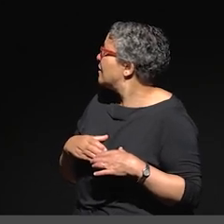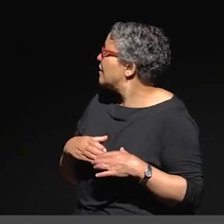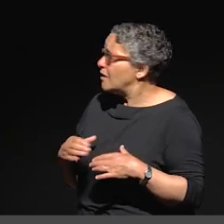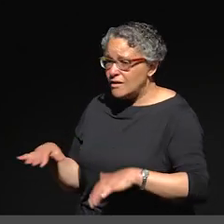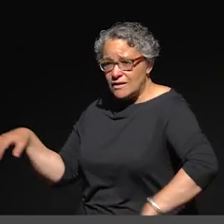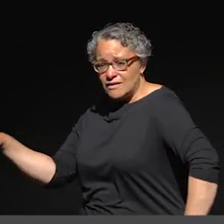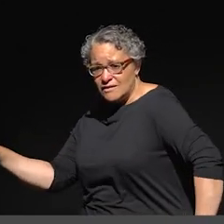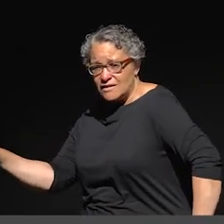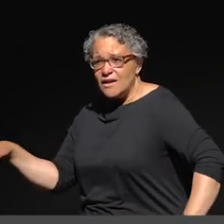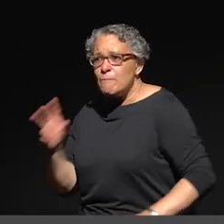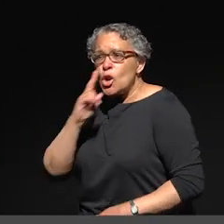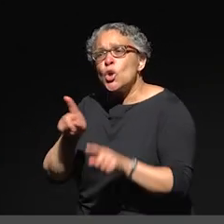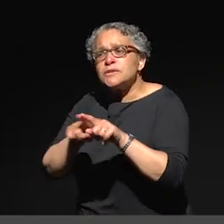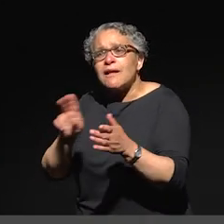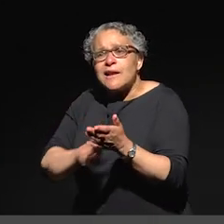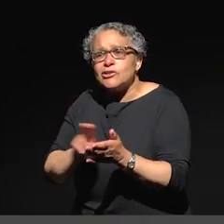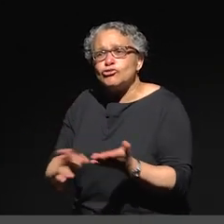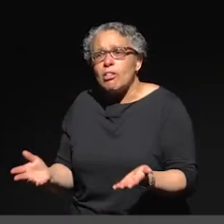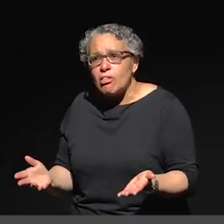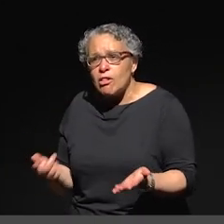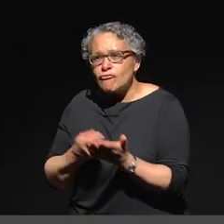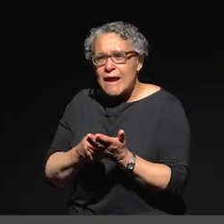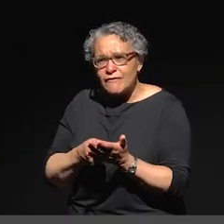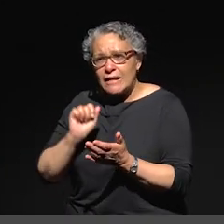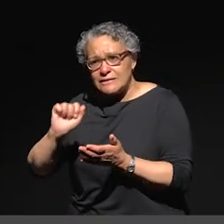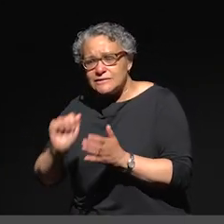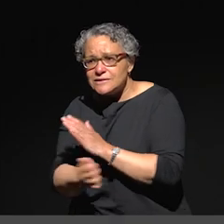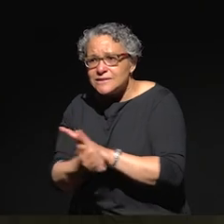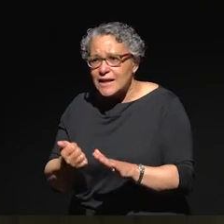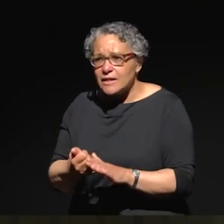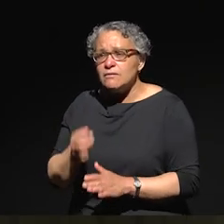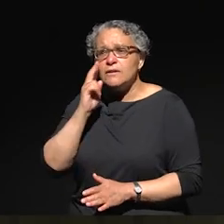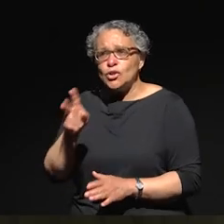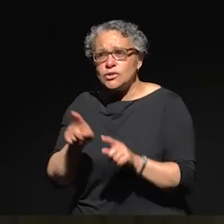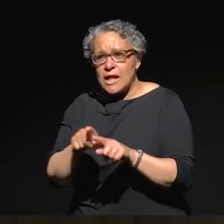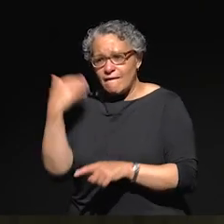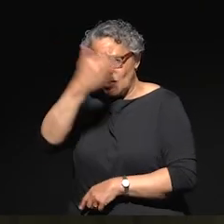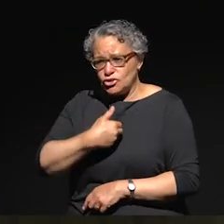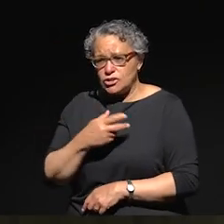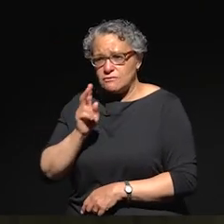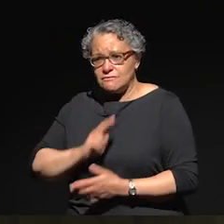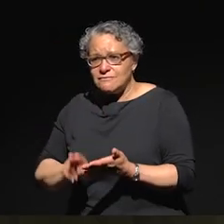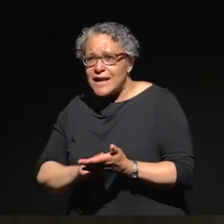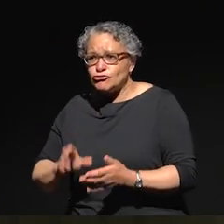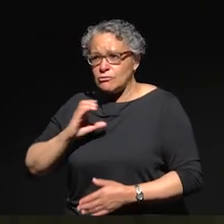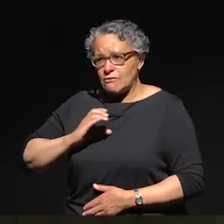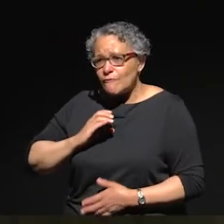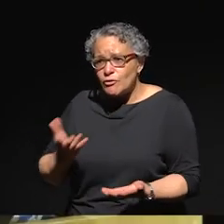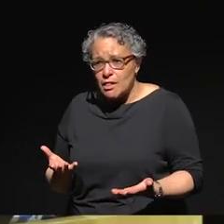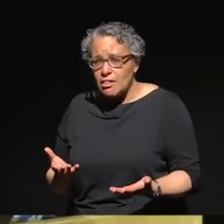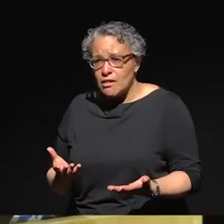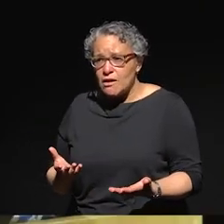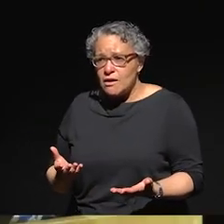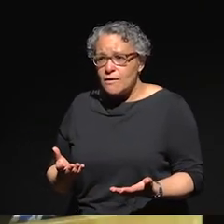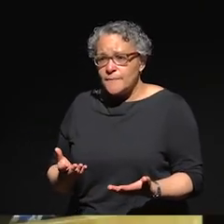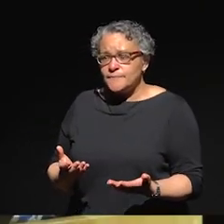makes it seem natural. He makes it seem like she's relaxing. You don't get the sense of tension here, but actually. And this